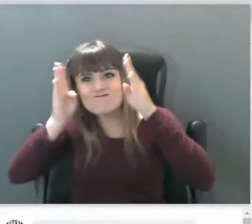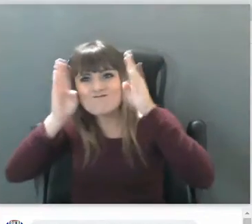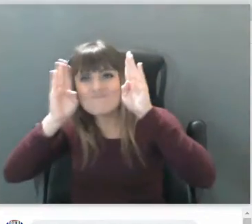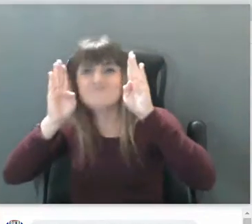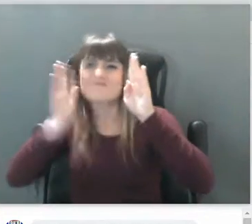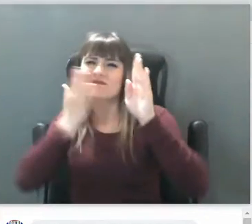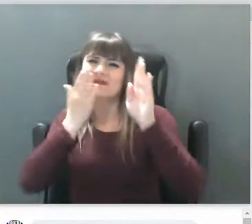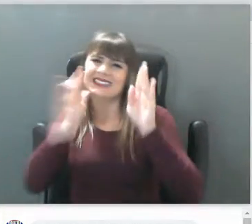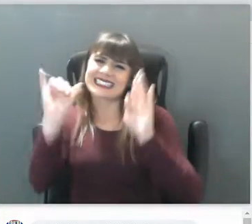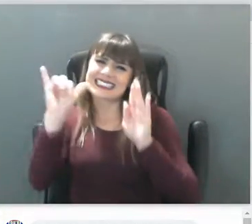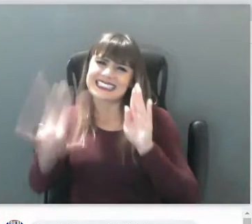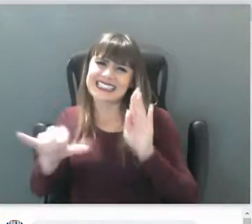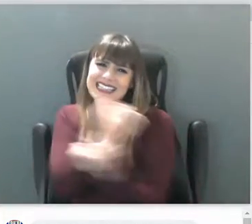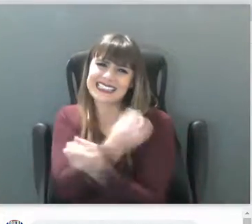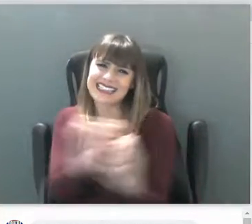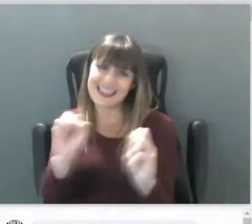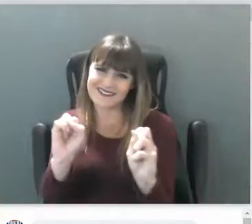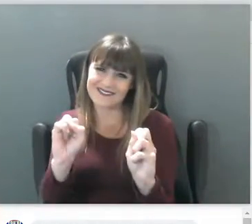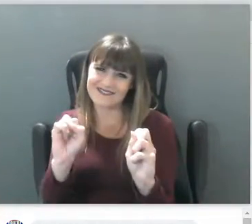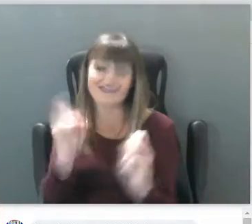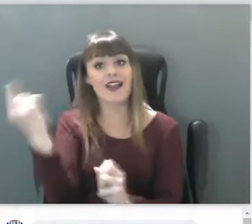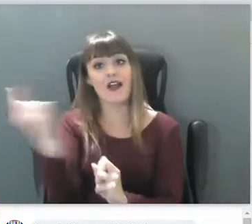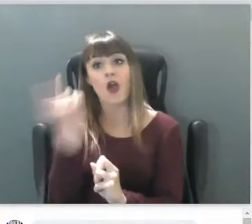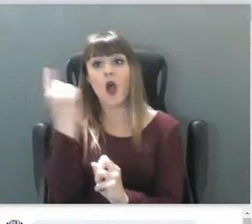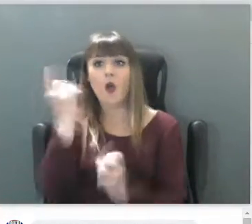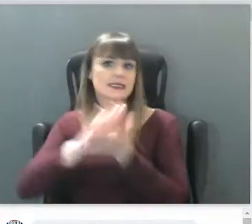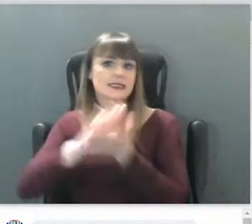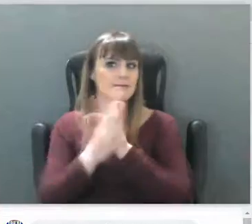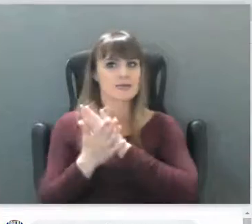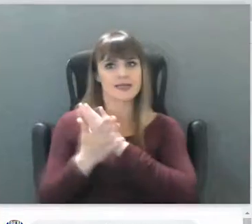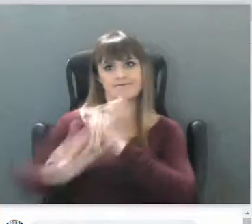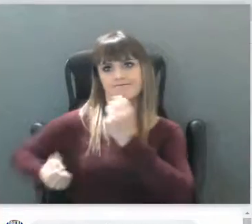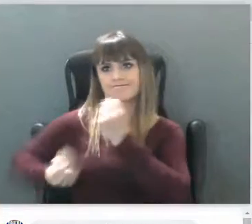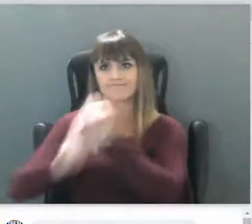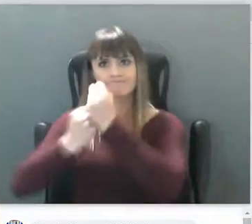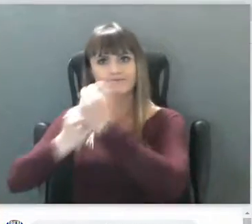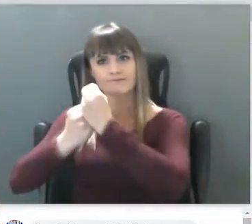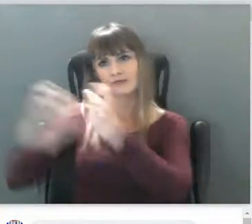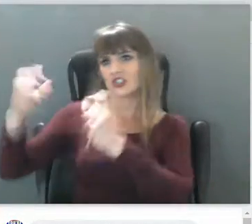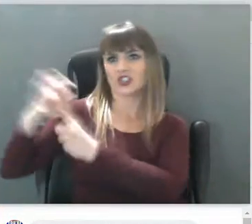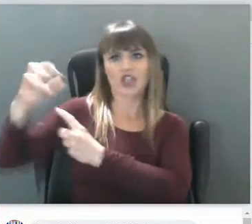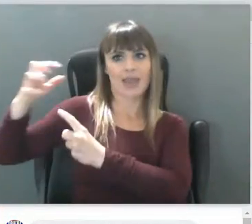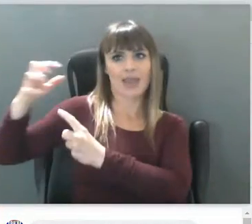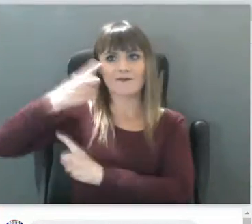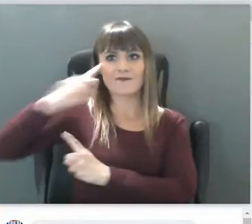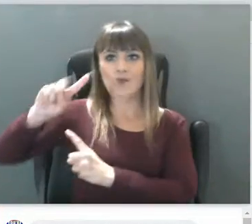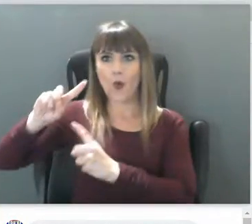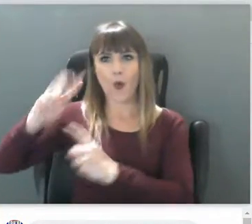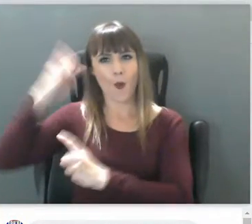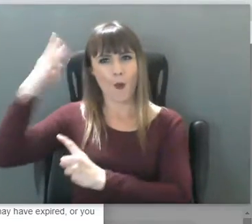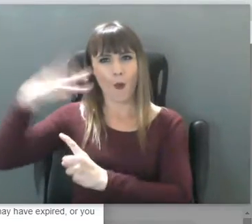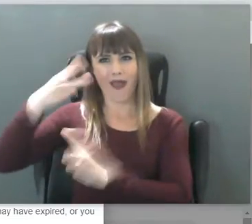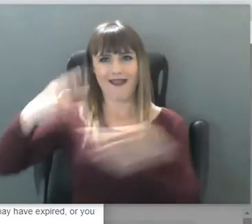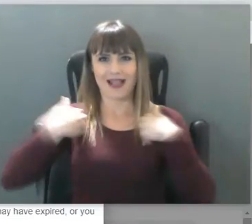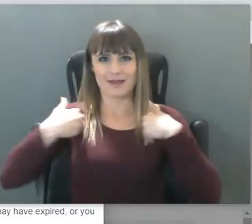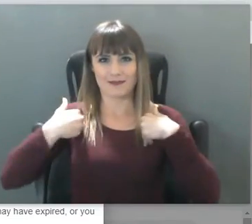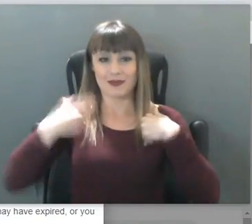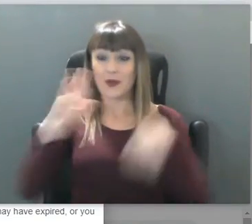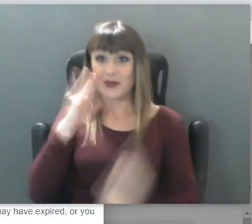safe. And remember to always be champions for wildlife. And Jeff and I will see you tomorrow